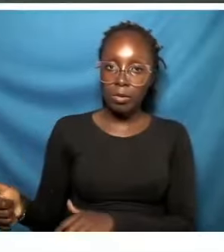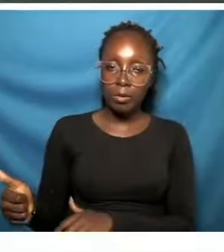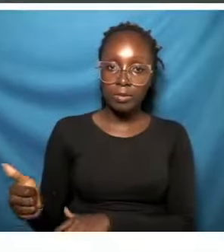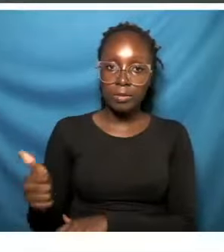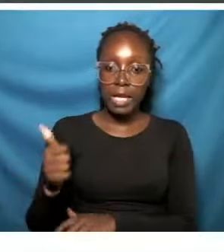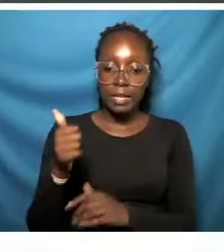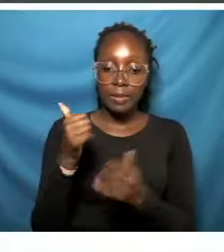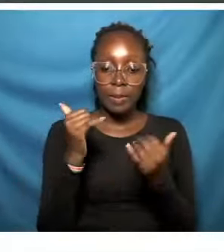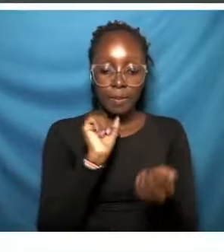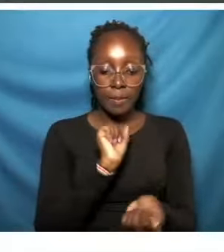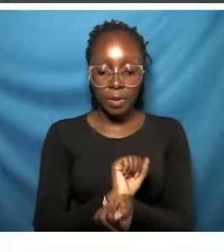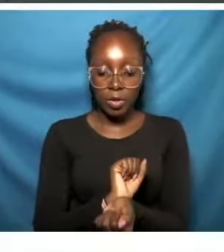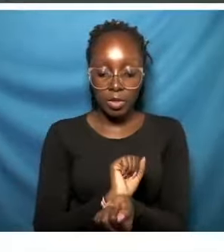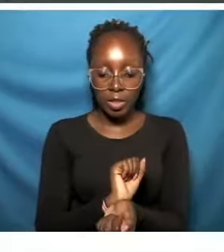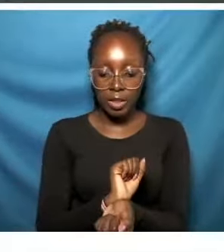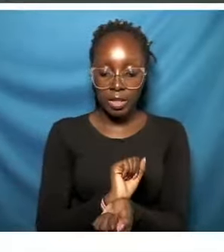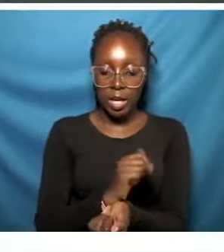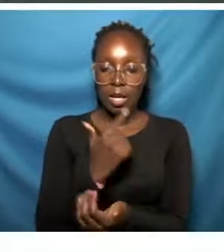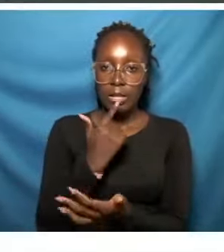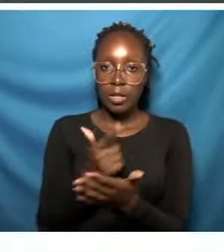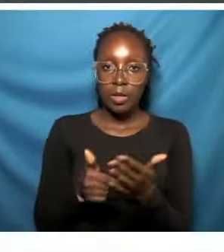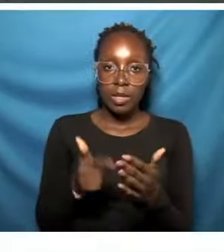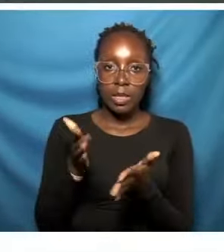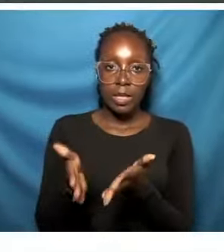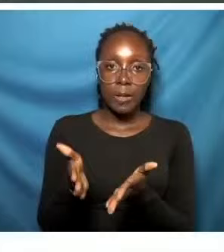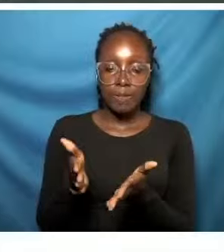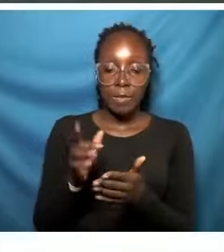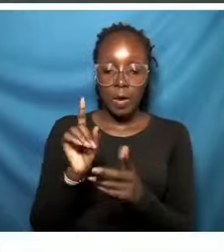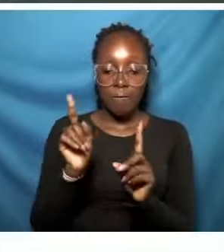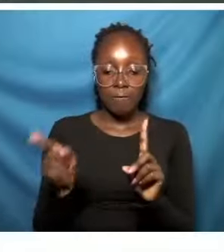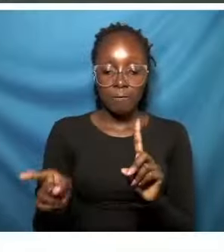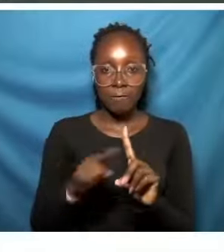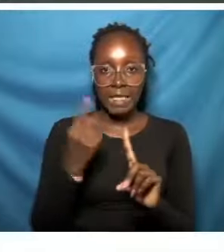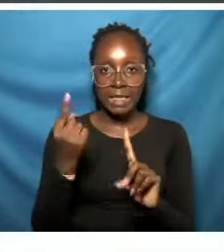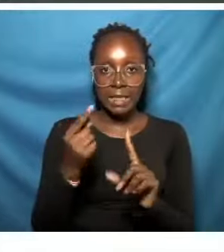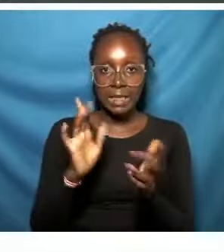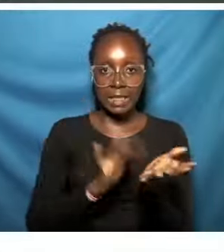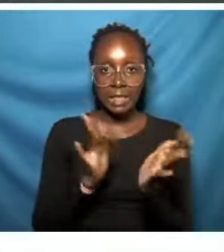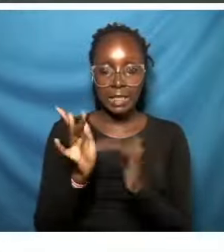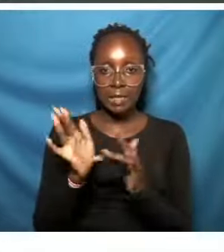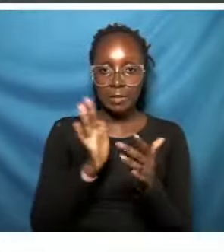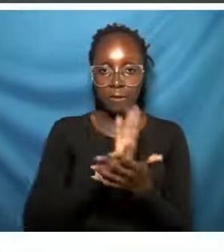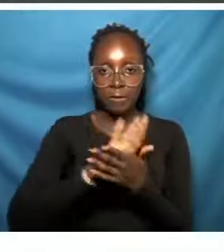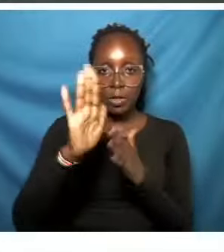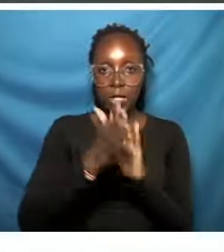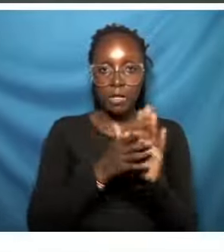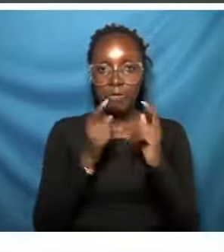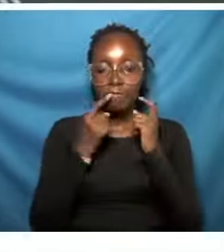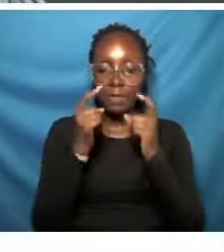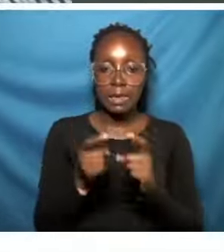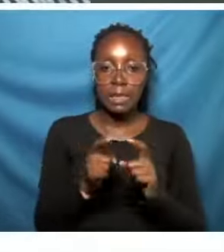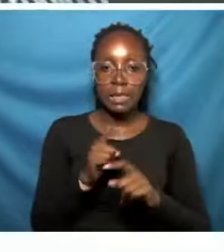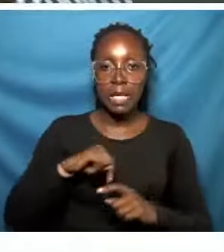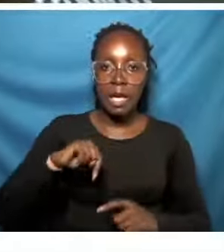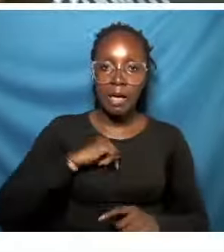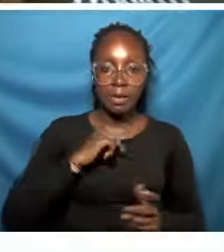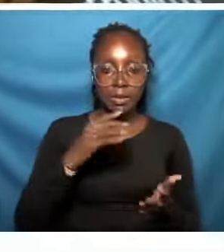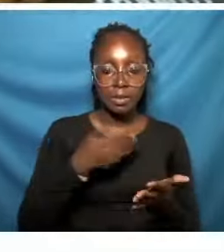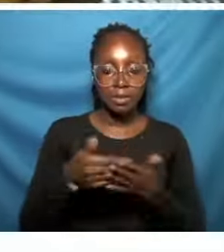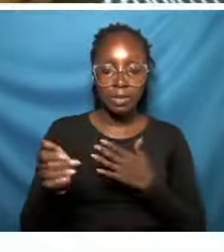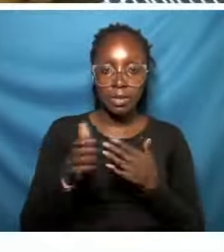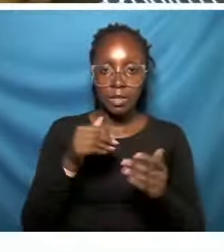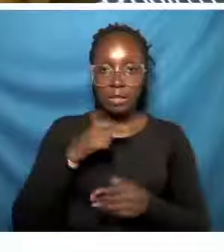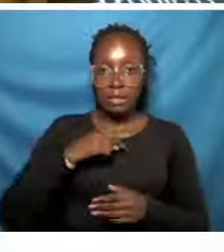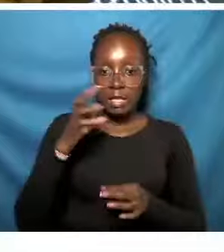that, number one, Jesus forgave us our sins and our trespasses. Whether we